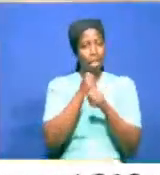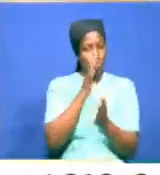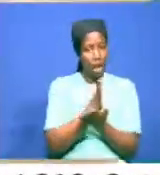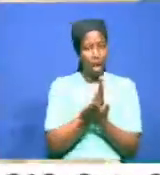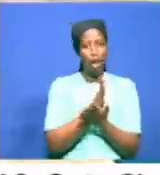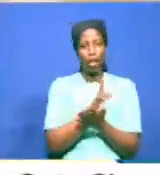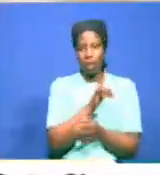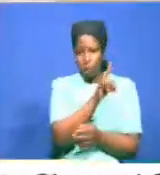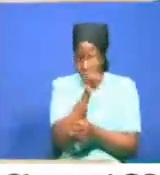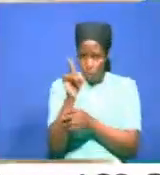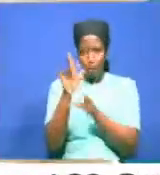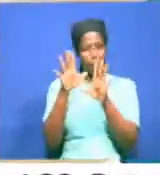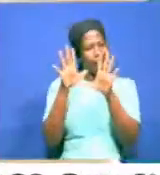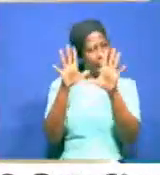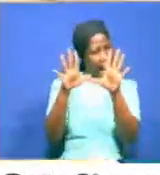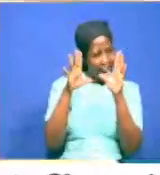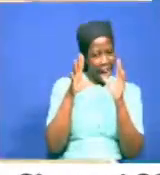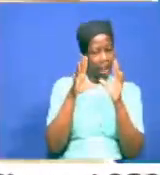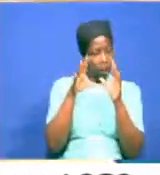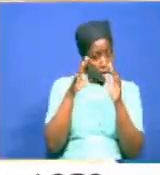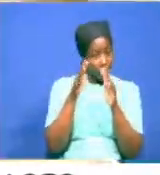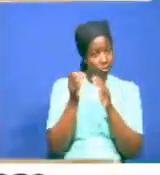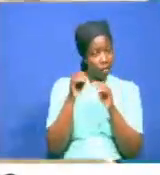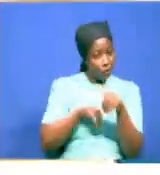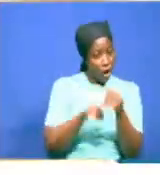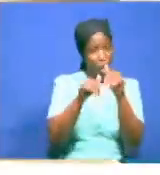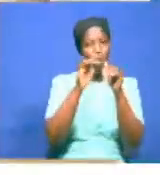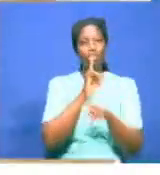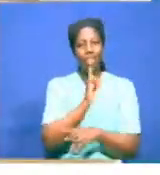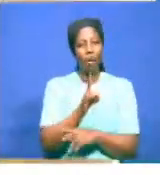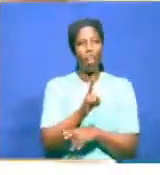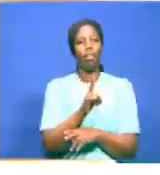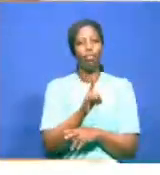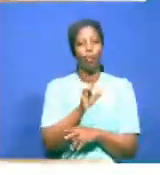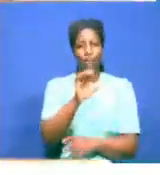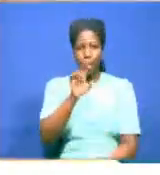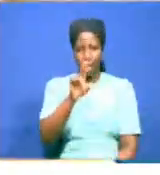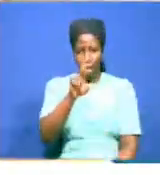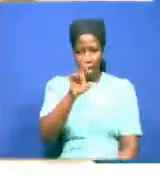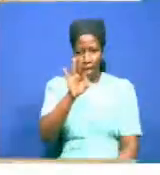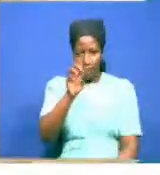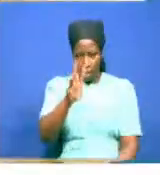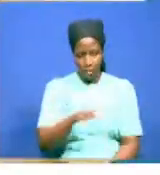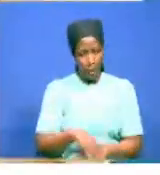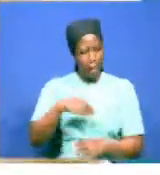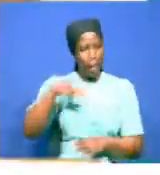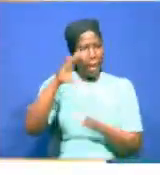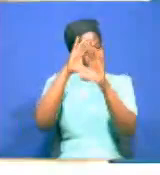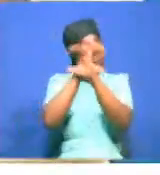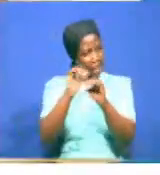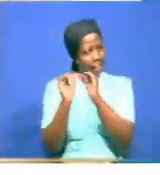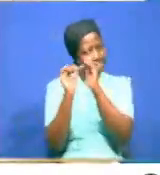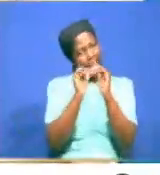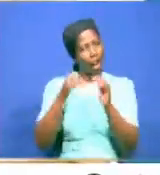presidential proclamation of the curfew. The president has been fair enough to say that there is curfew from 7 in